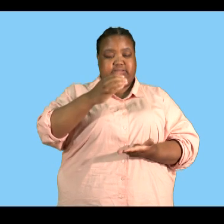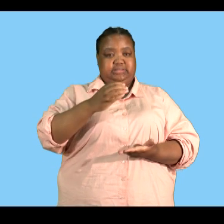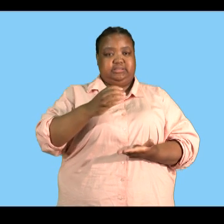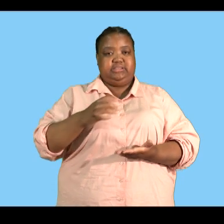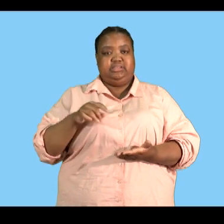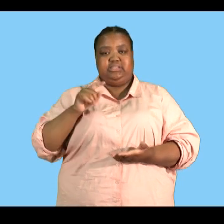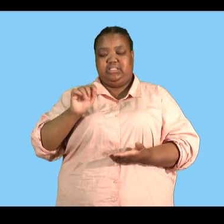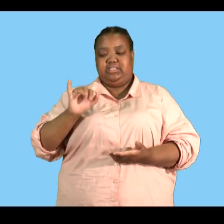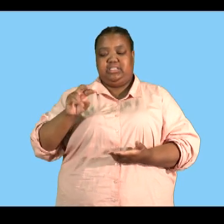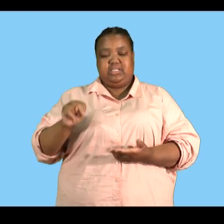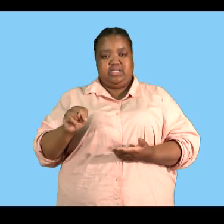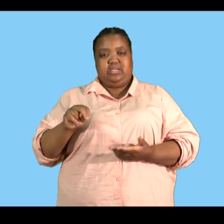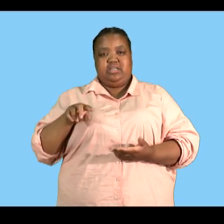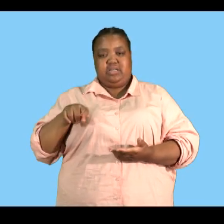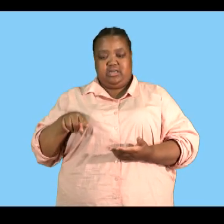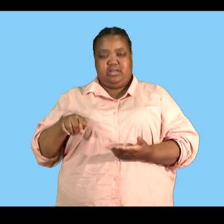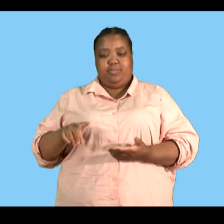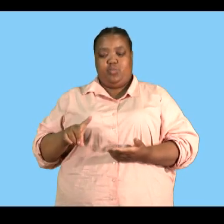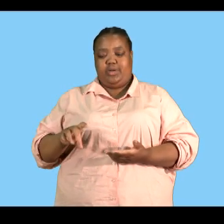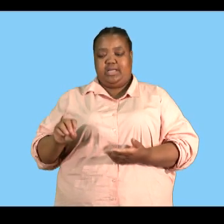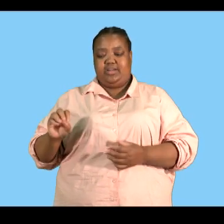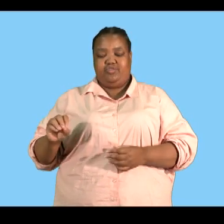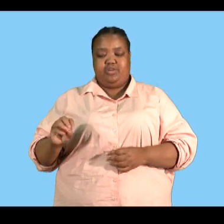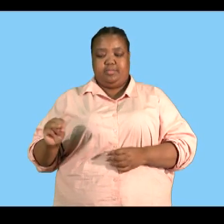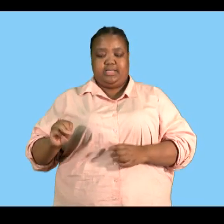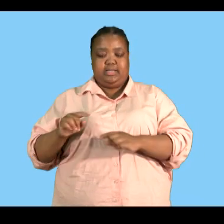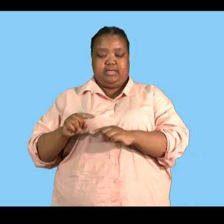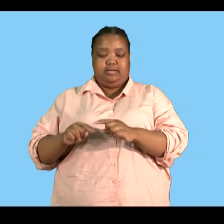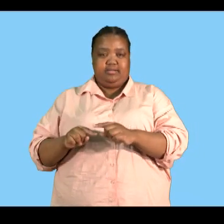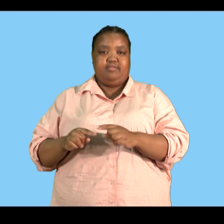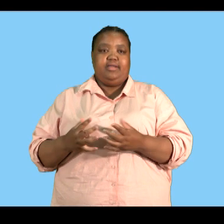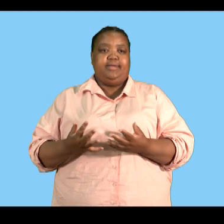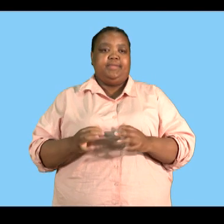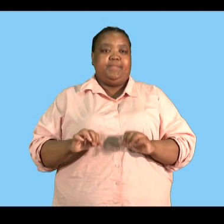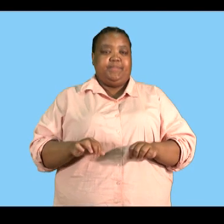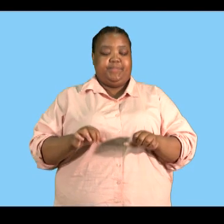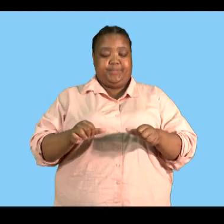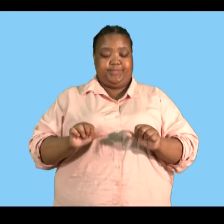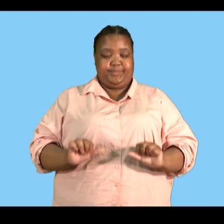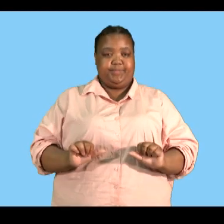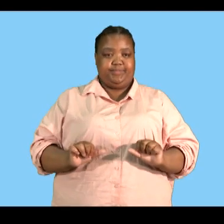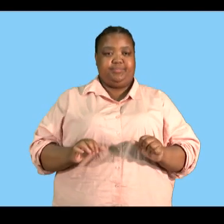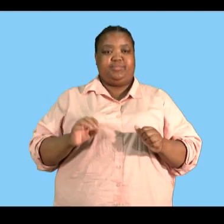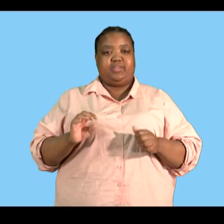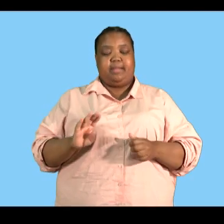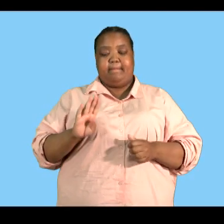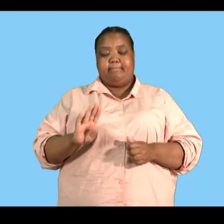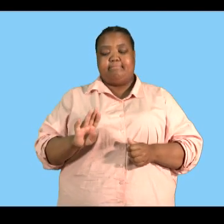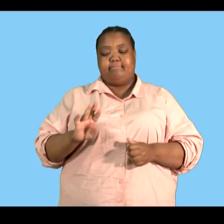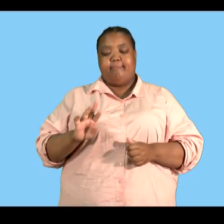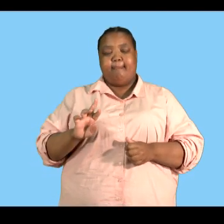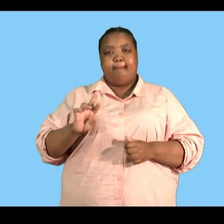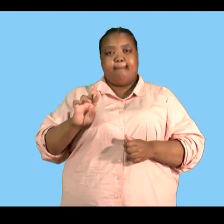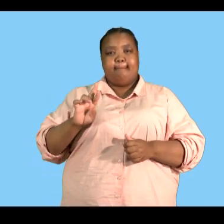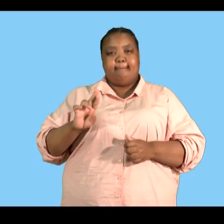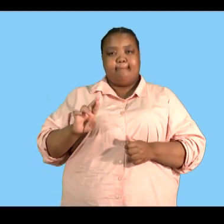of a tin, of which is 100 millimeters. Then secondly, we go to breadth.